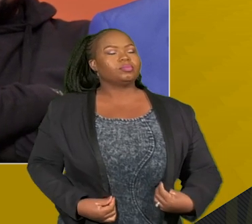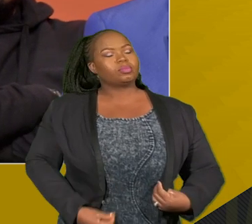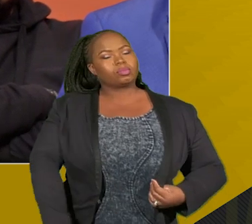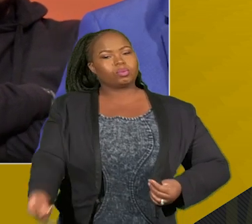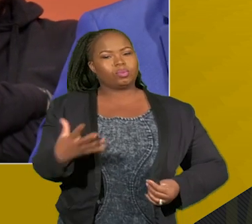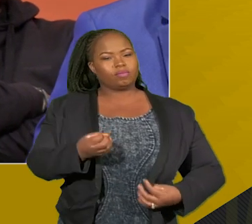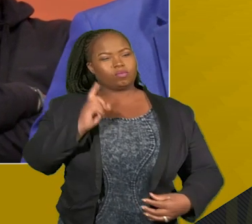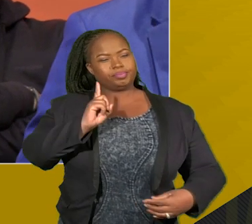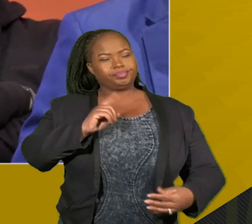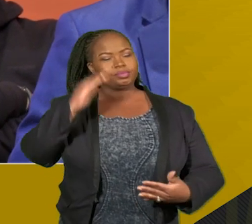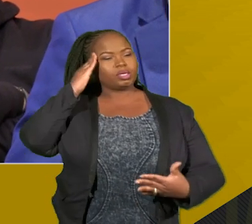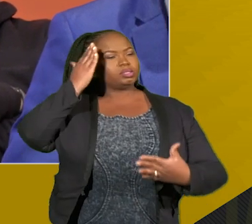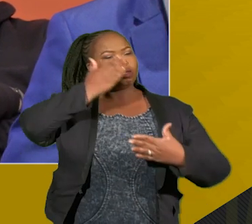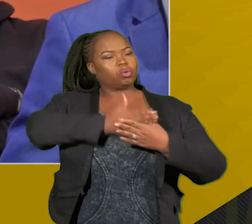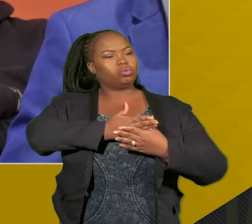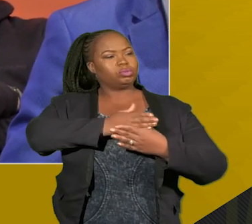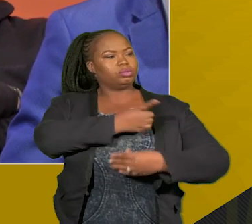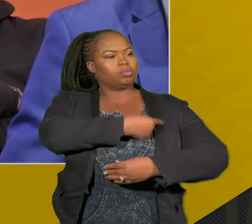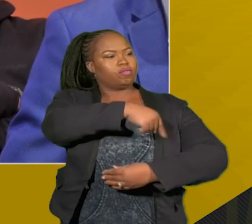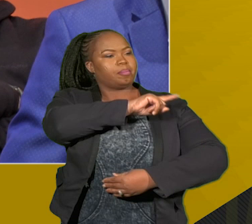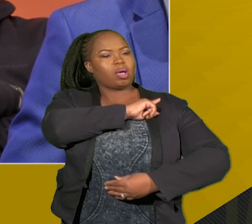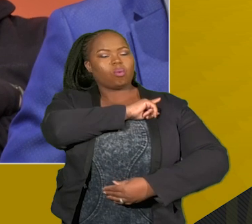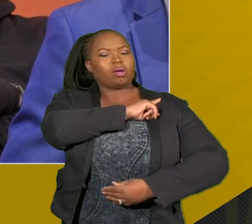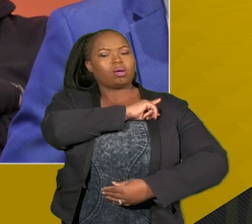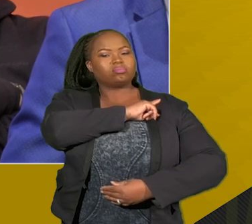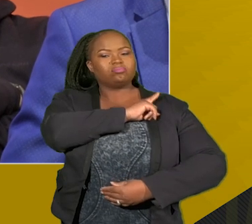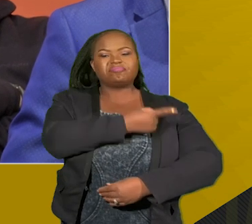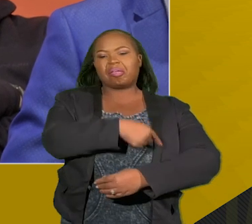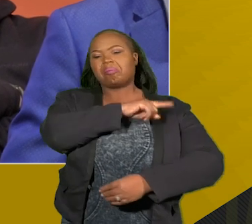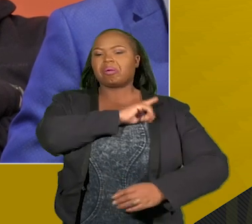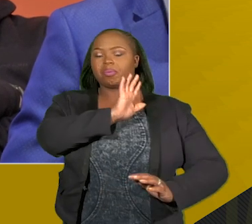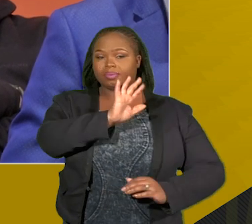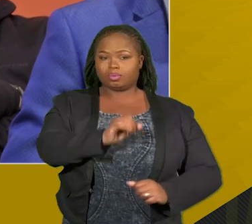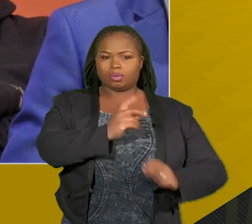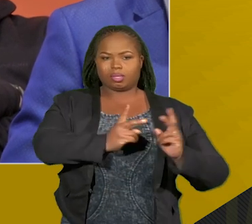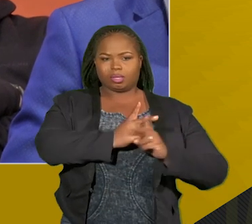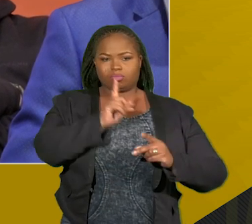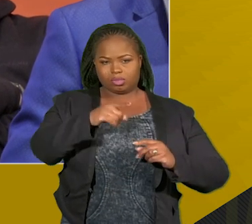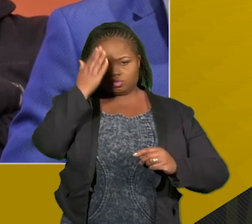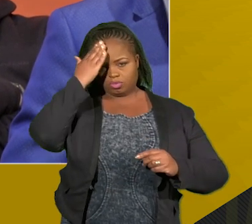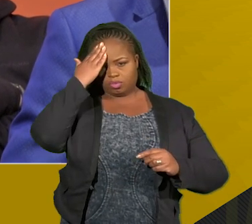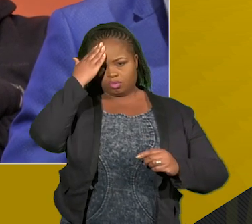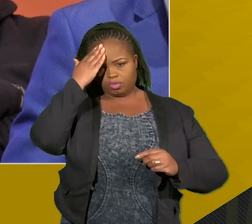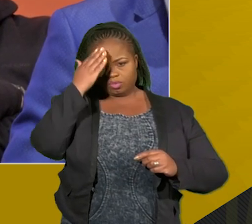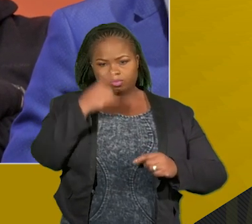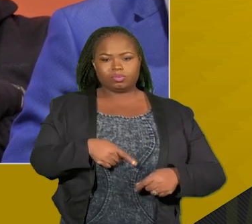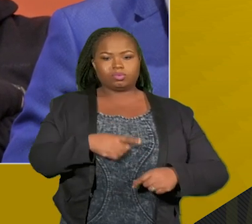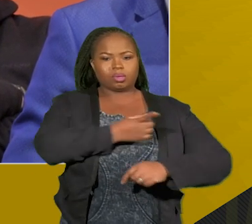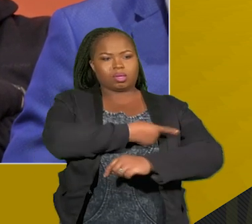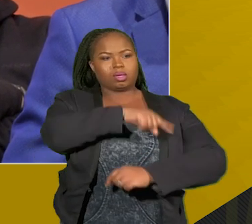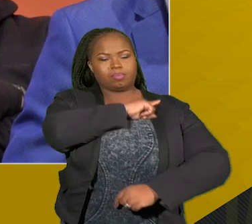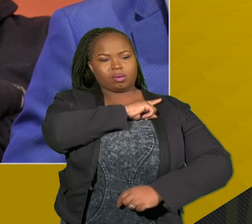is the psychology of power. Ngamanye amazwi is to understand the difference between amandla